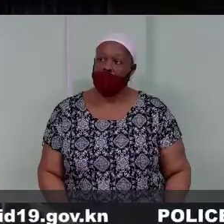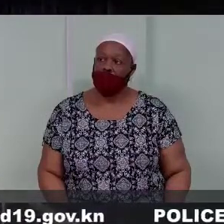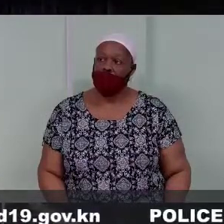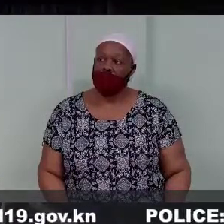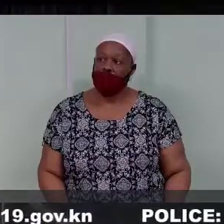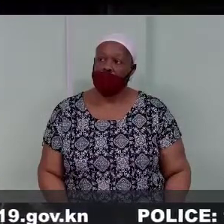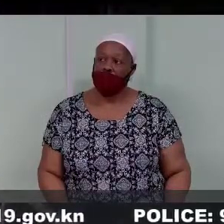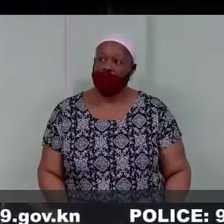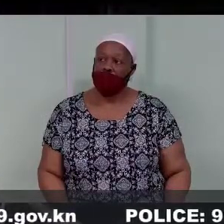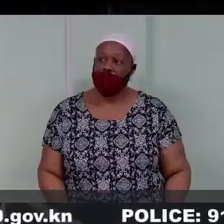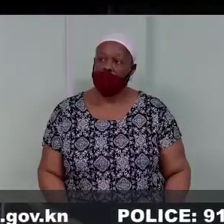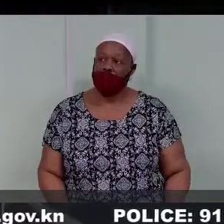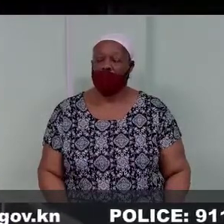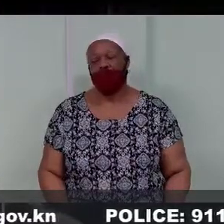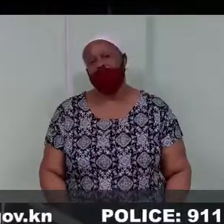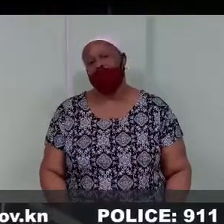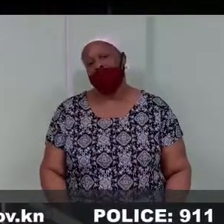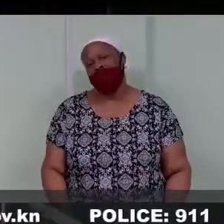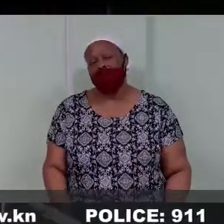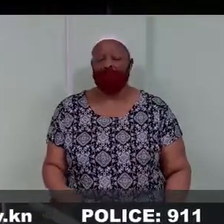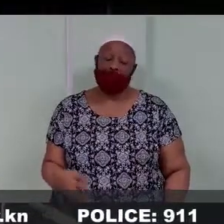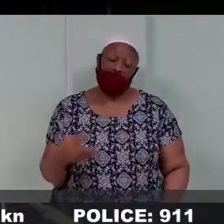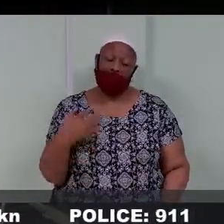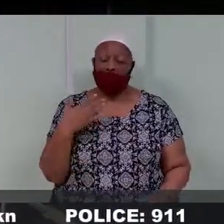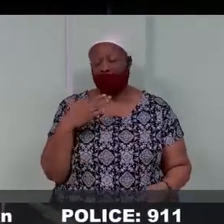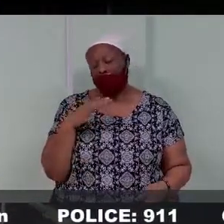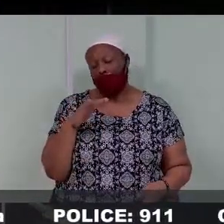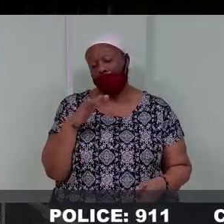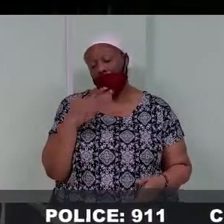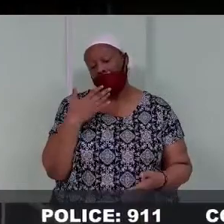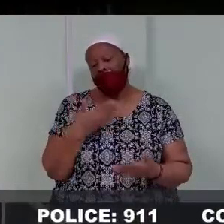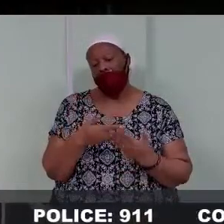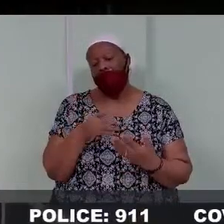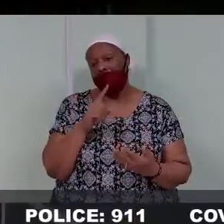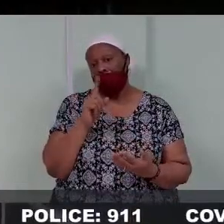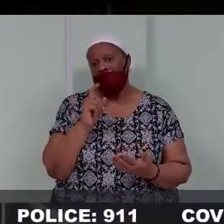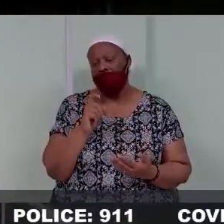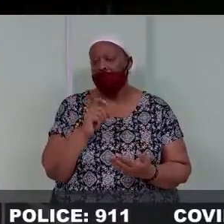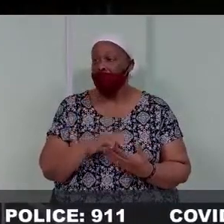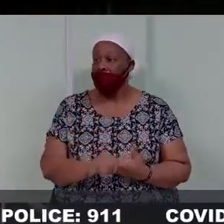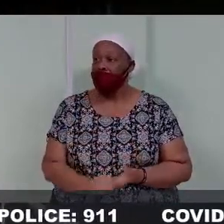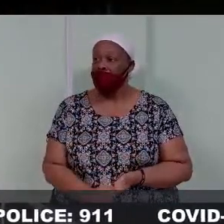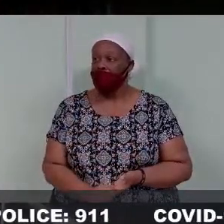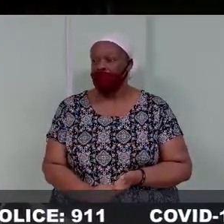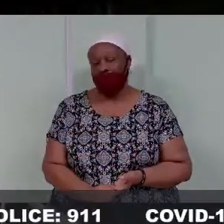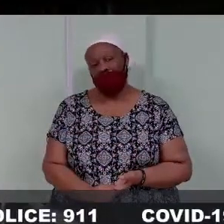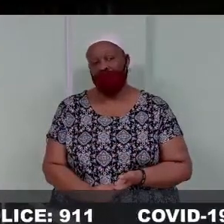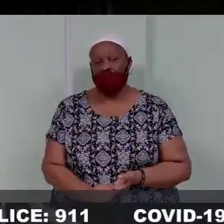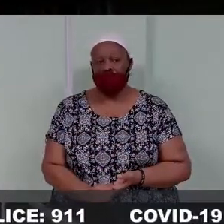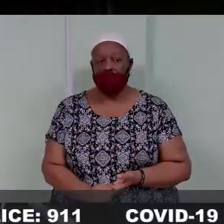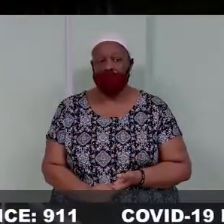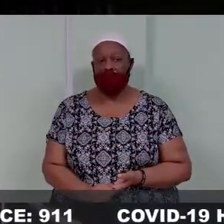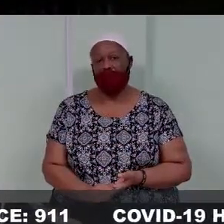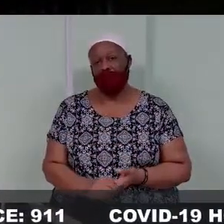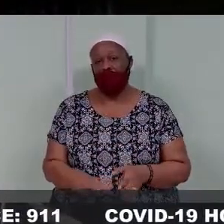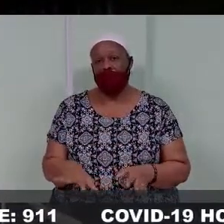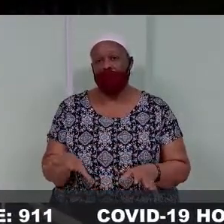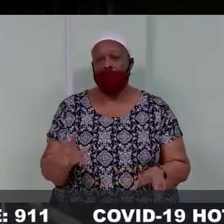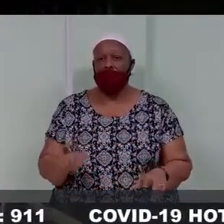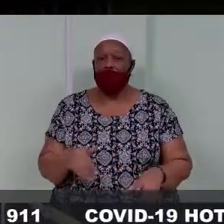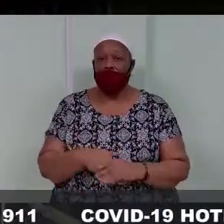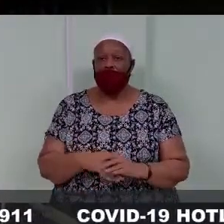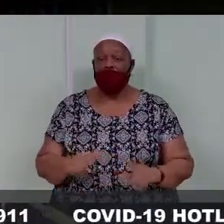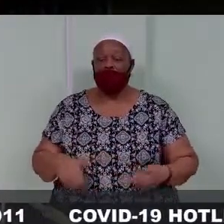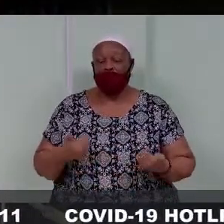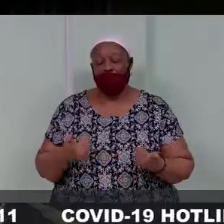That's a very good question, Mr. Williams. Should there be an option? And in life, it's nice when we have options. And